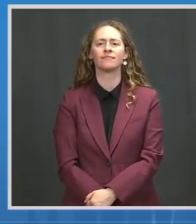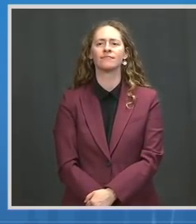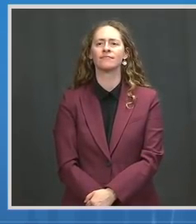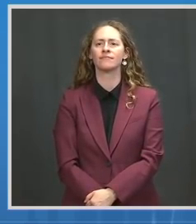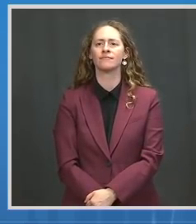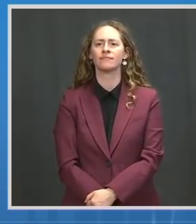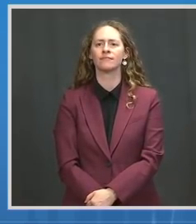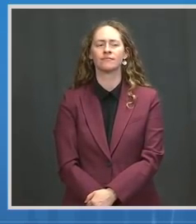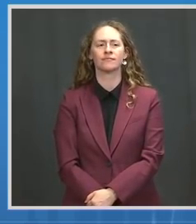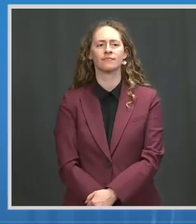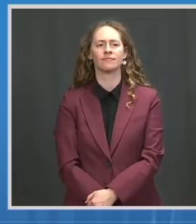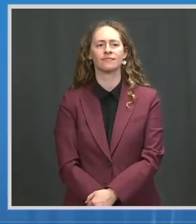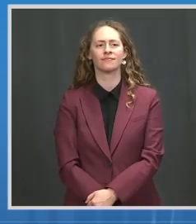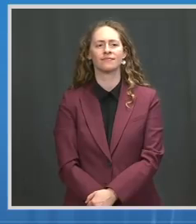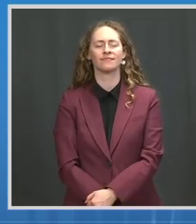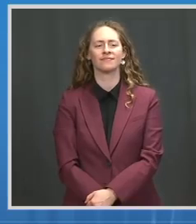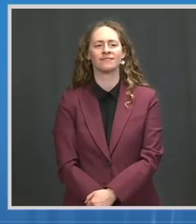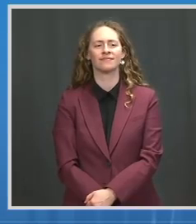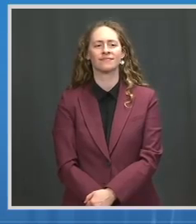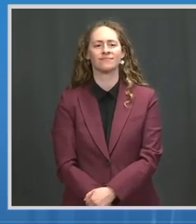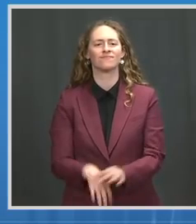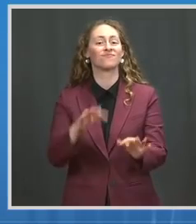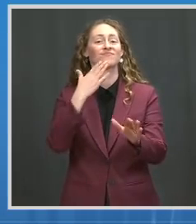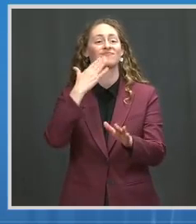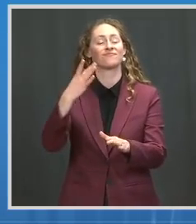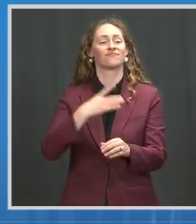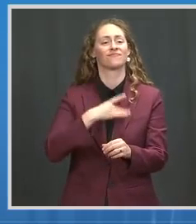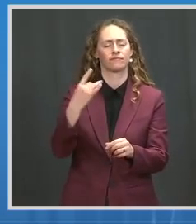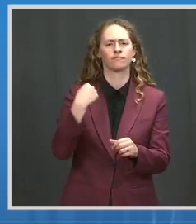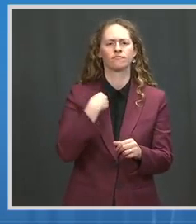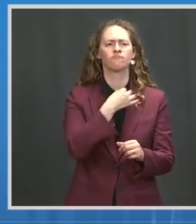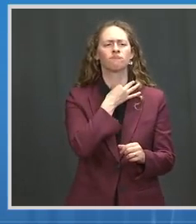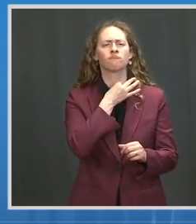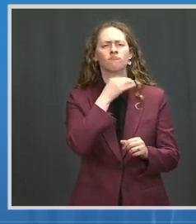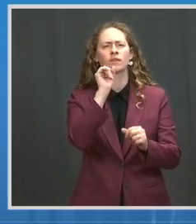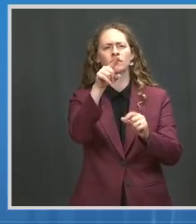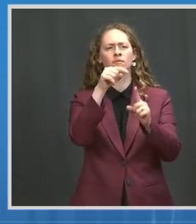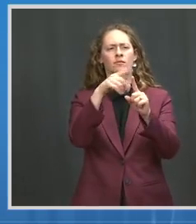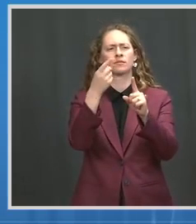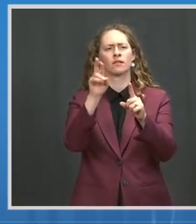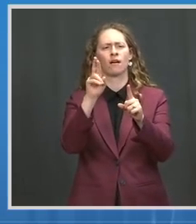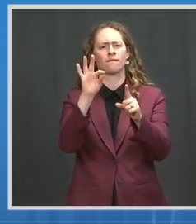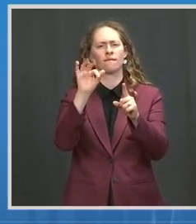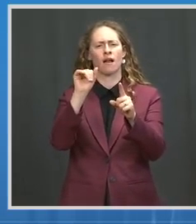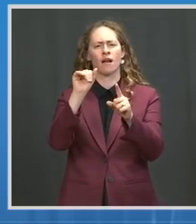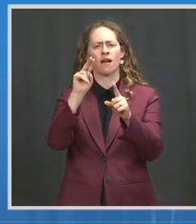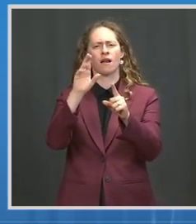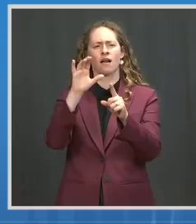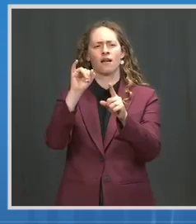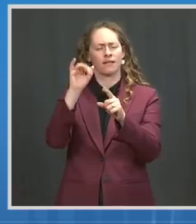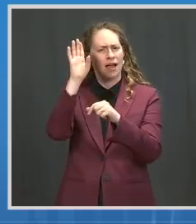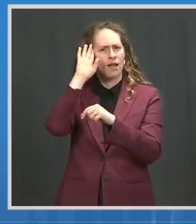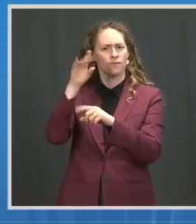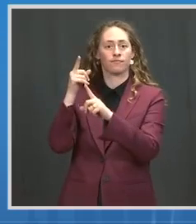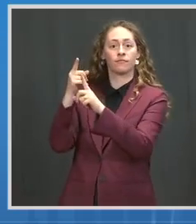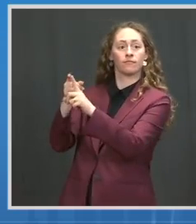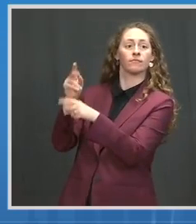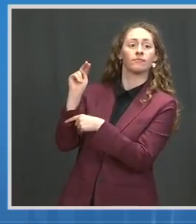Hi, thanks so much for taking my question. Dr. Fauci, I was wondering, I know NIH is working on boosters for